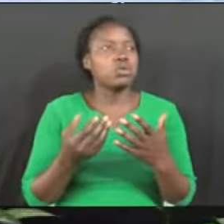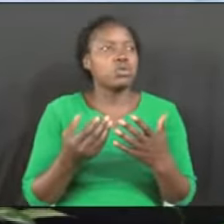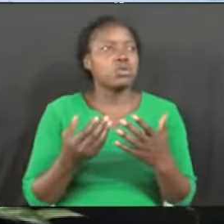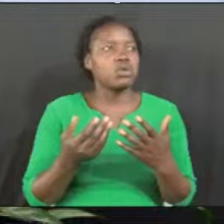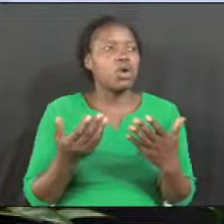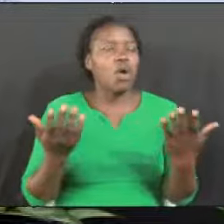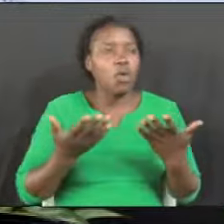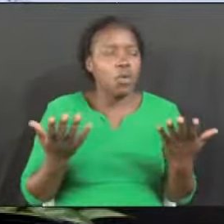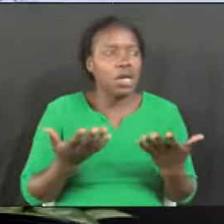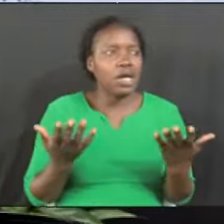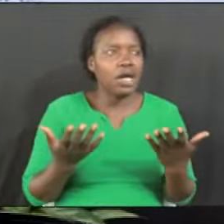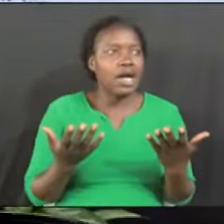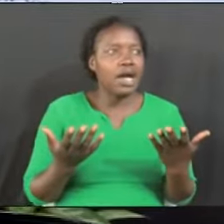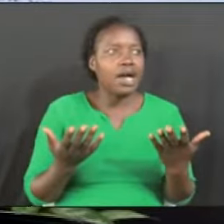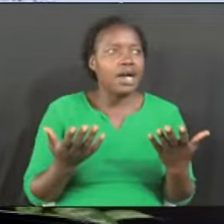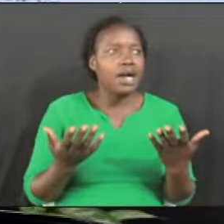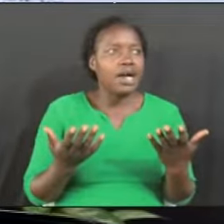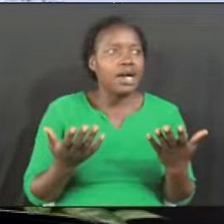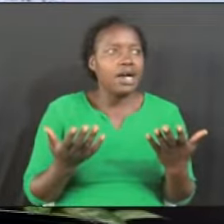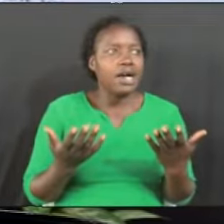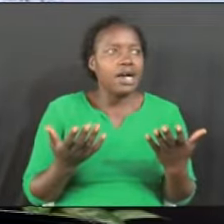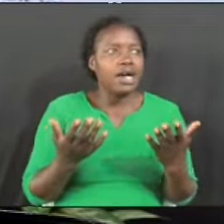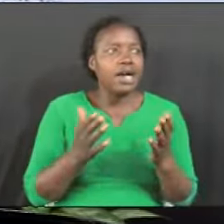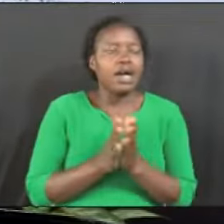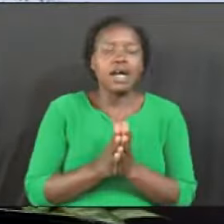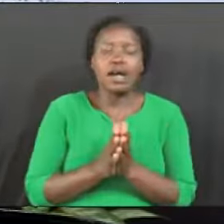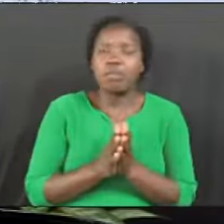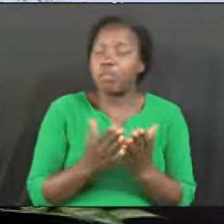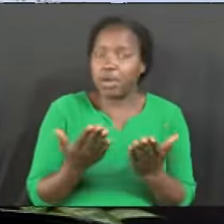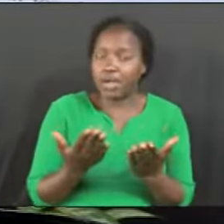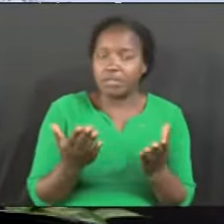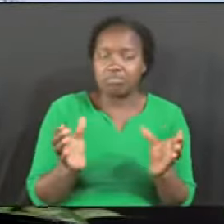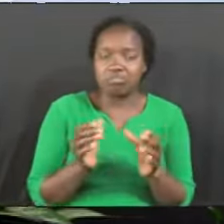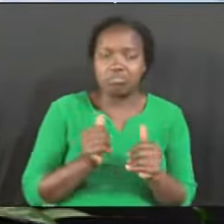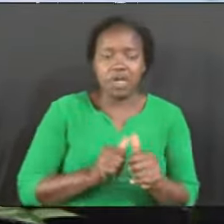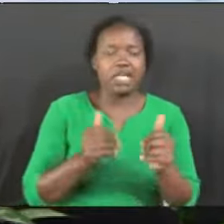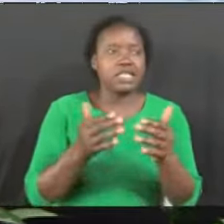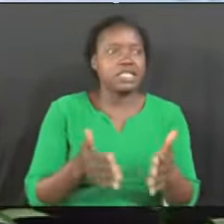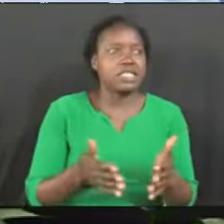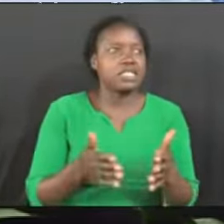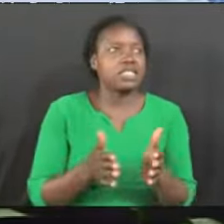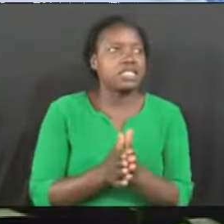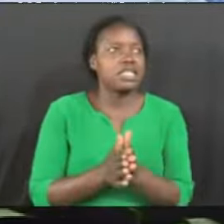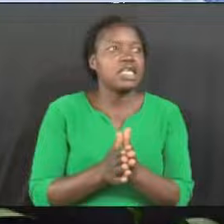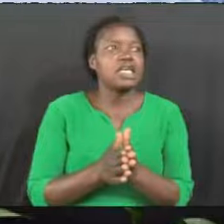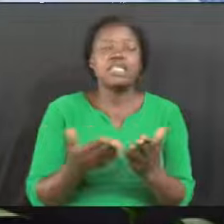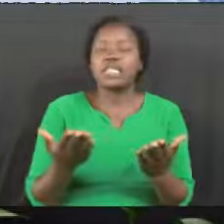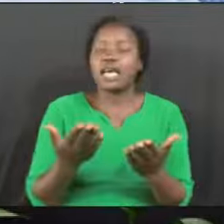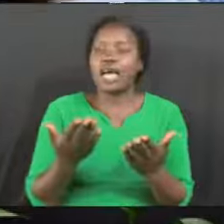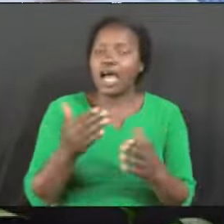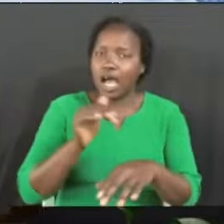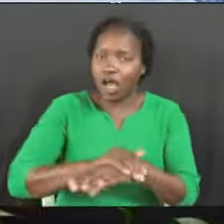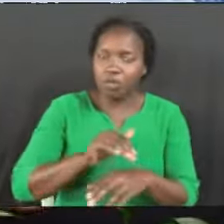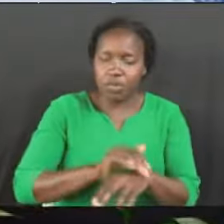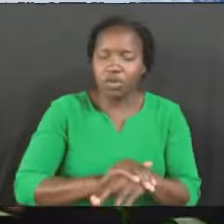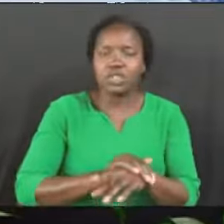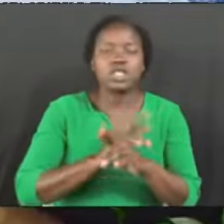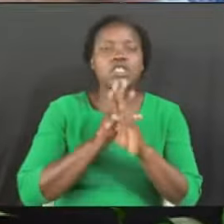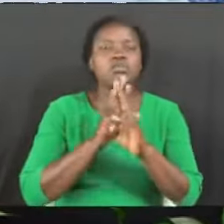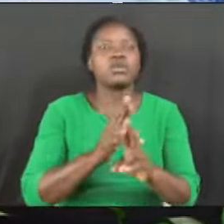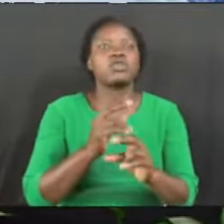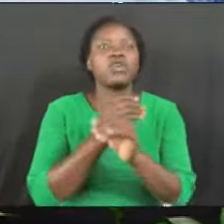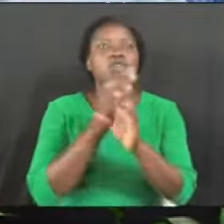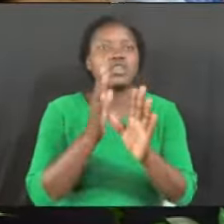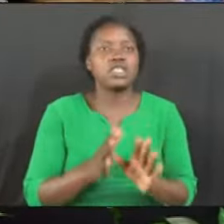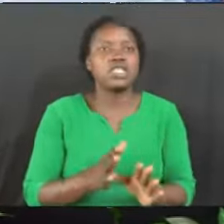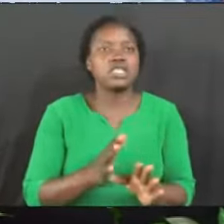no matter where our bank account is, the appropriate response of the Christian is